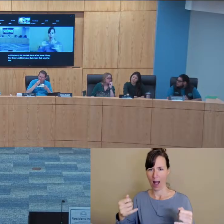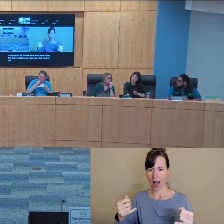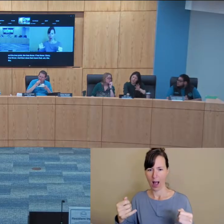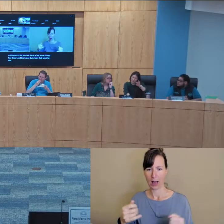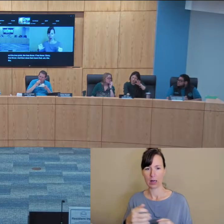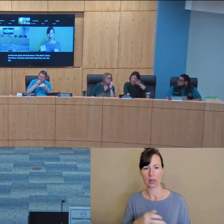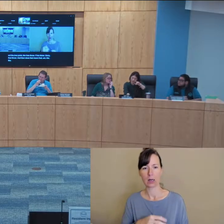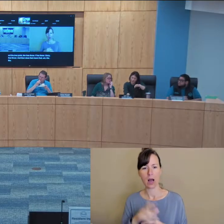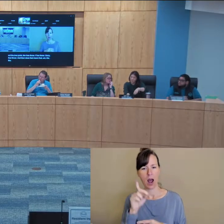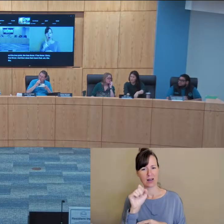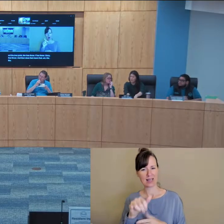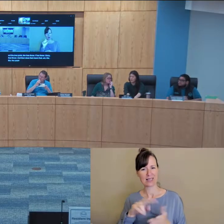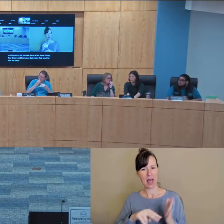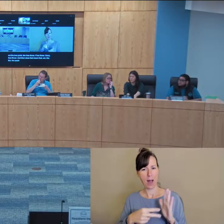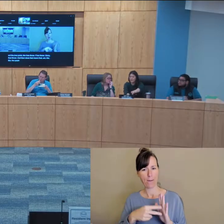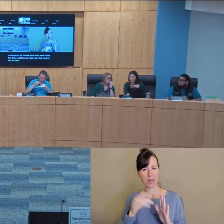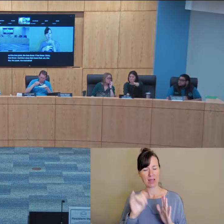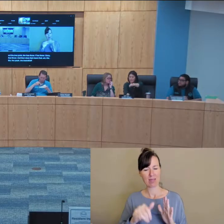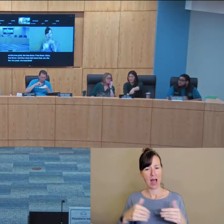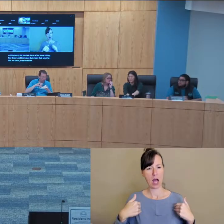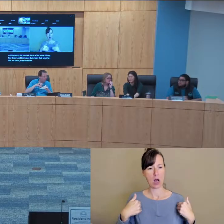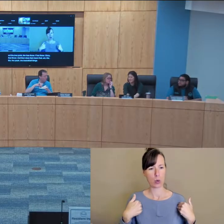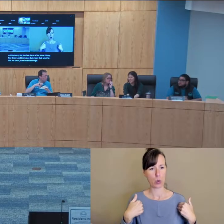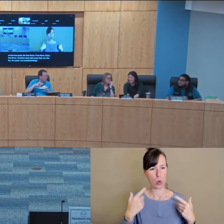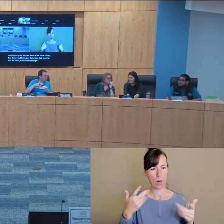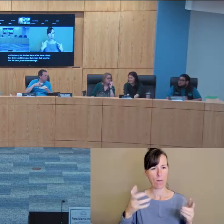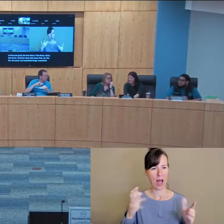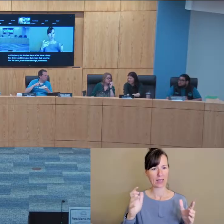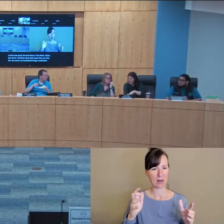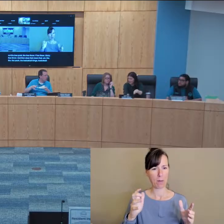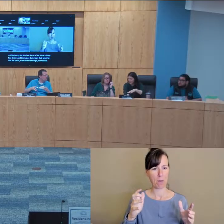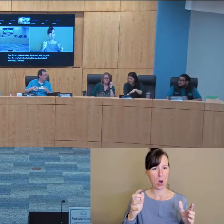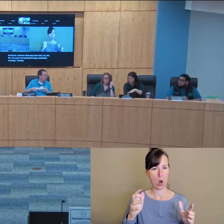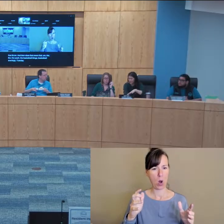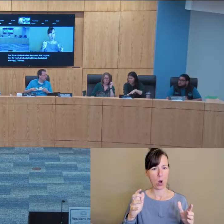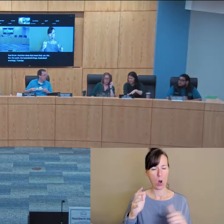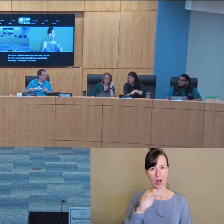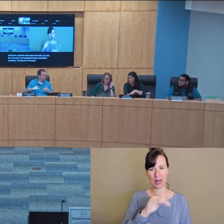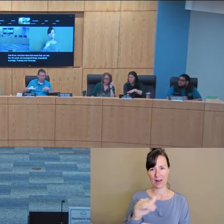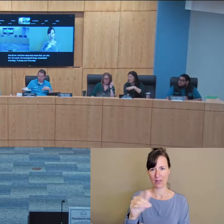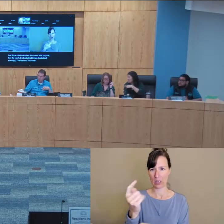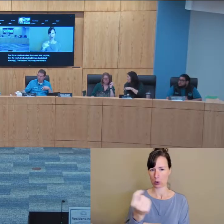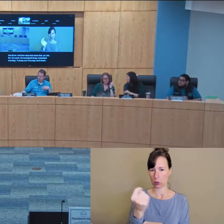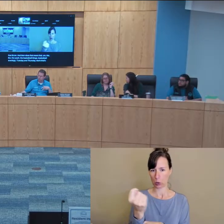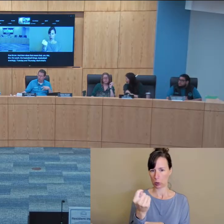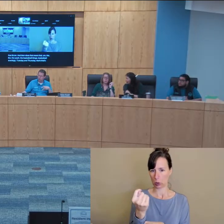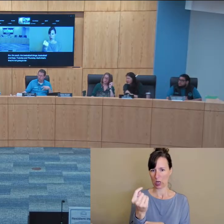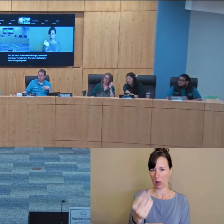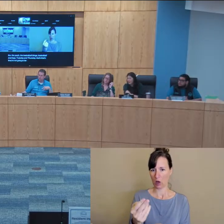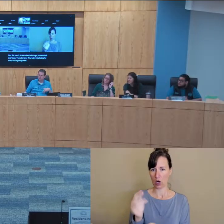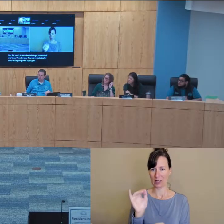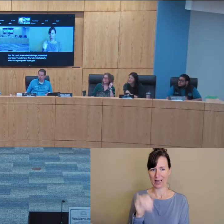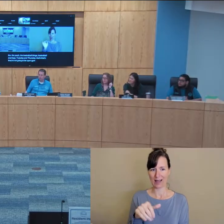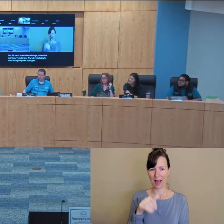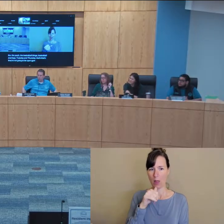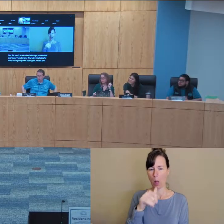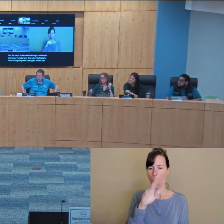the youth, the basketball things, basketball evenings, Tuesday and Thursday, they're not gonna be able to, open gym, thank you.